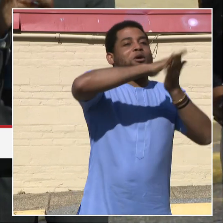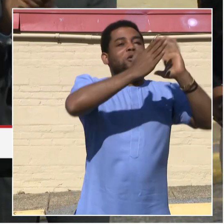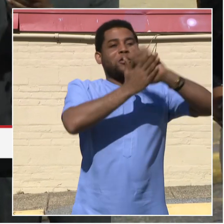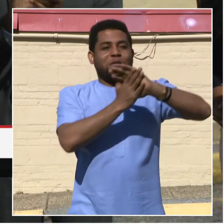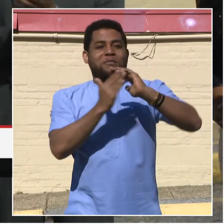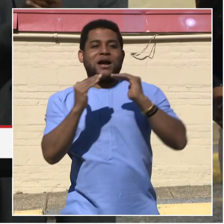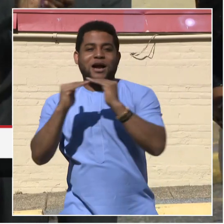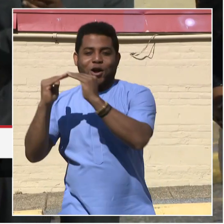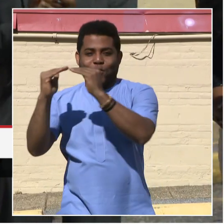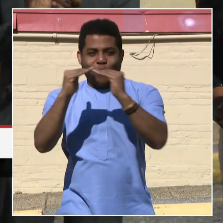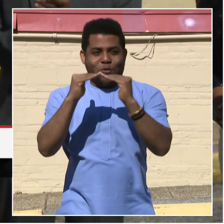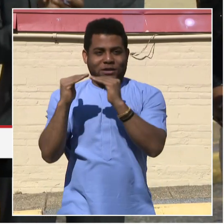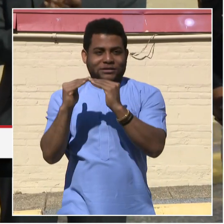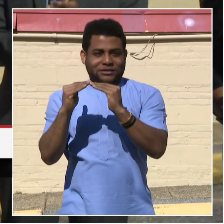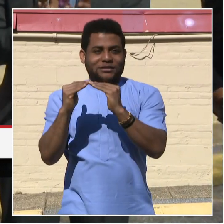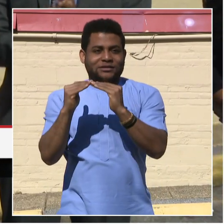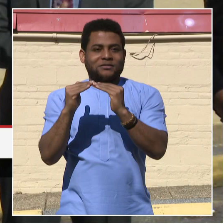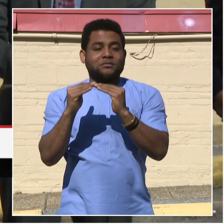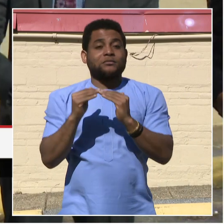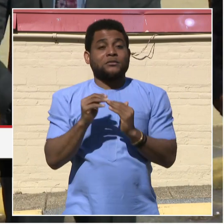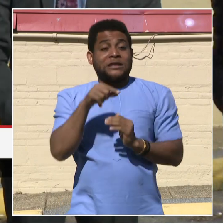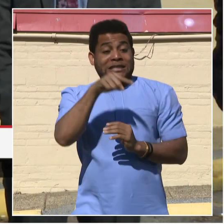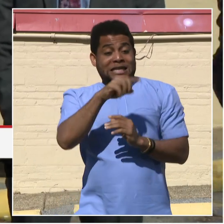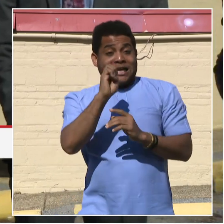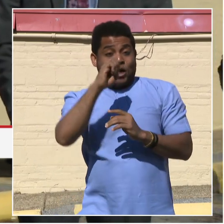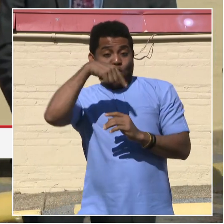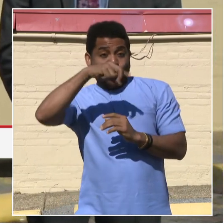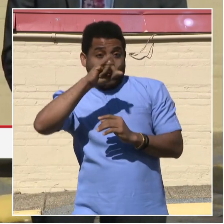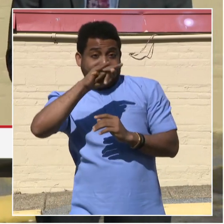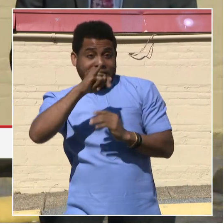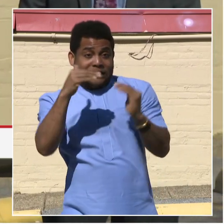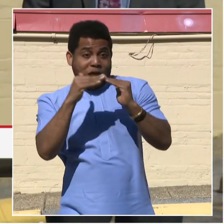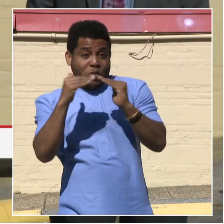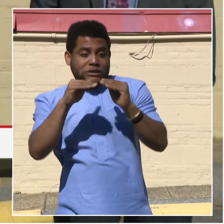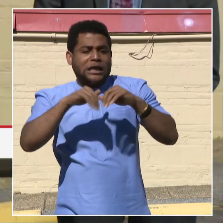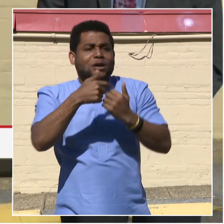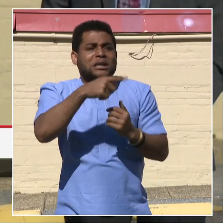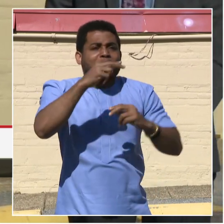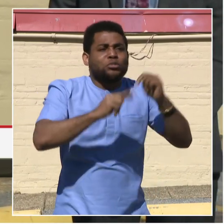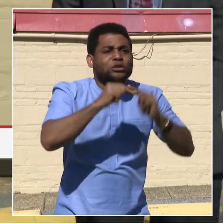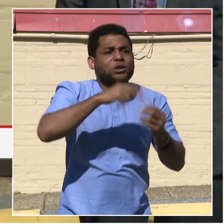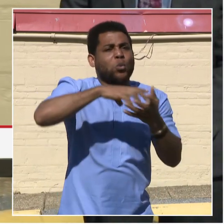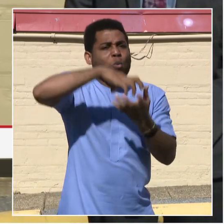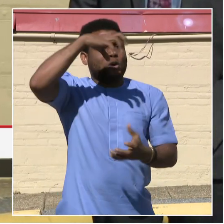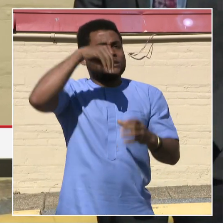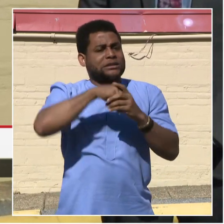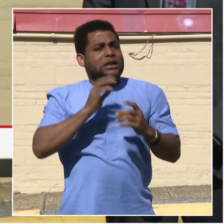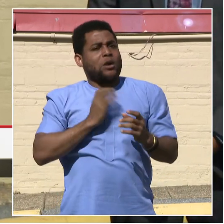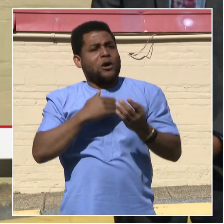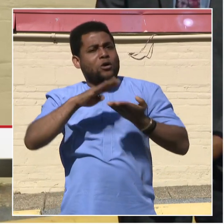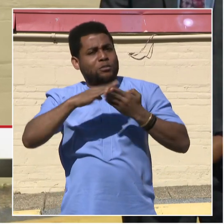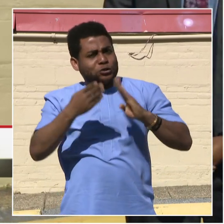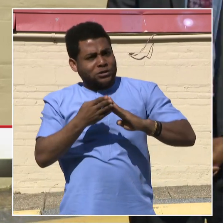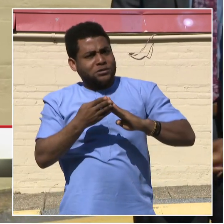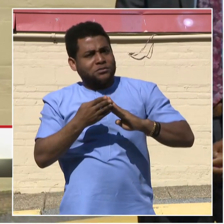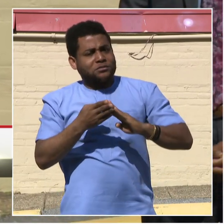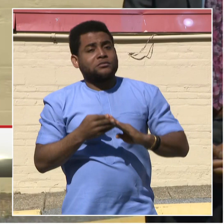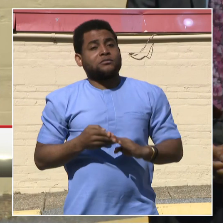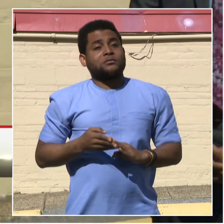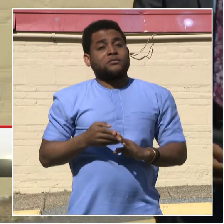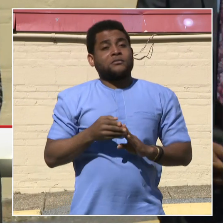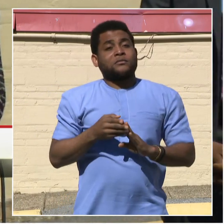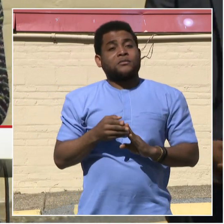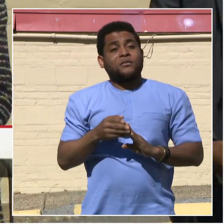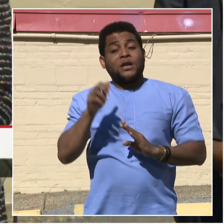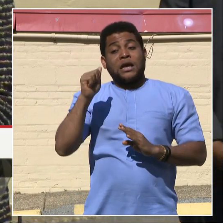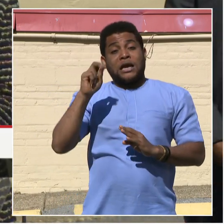of saying how we're building wealth in our community. LaToya and Angel Gregorio, who is the